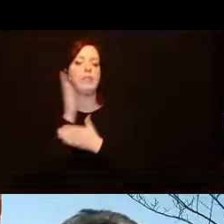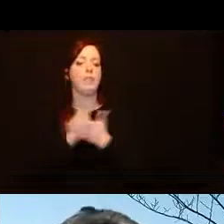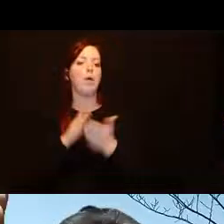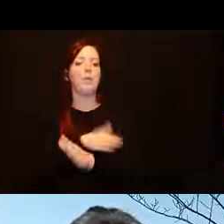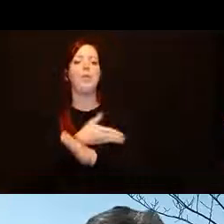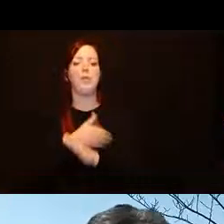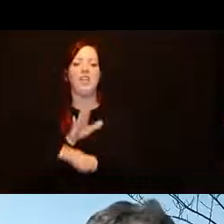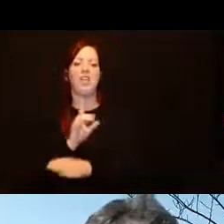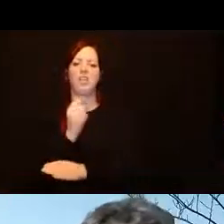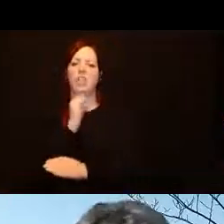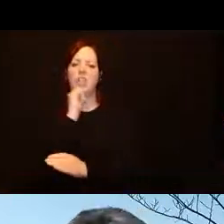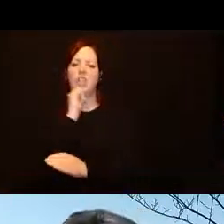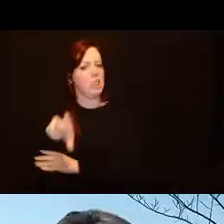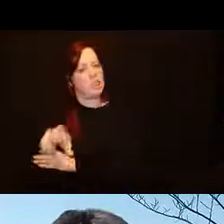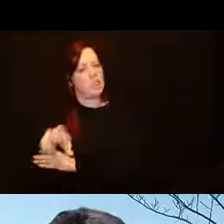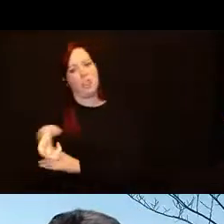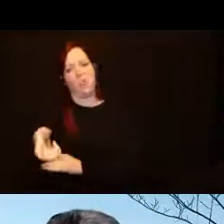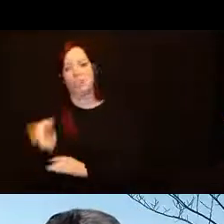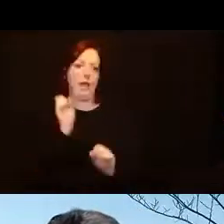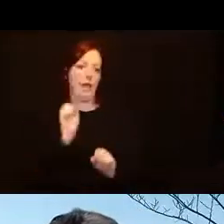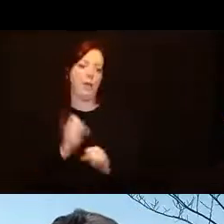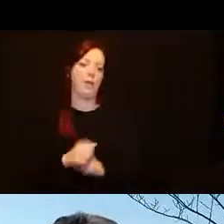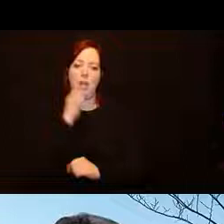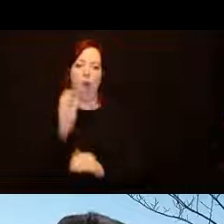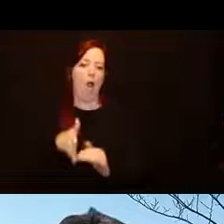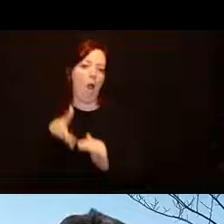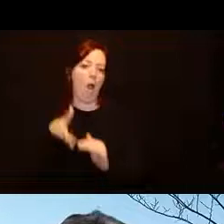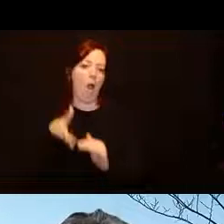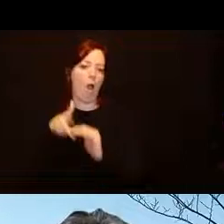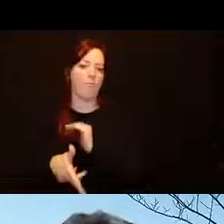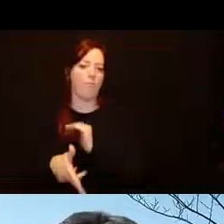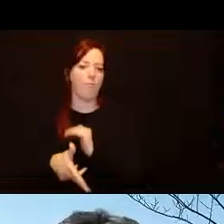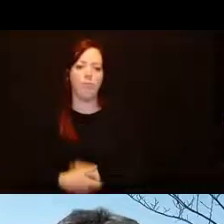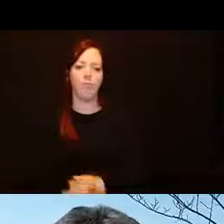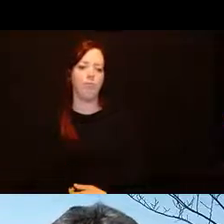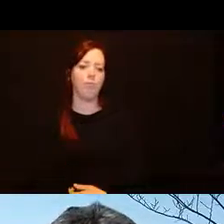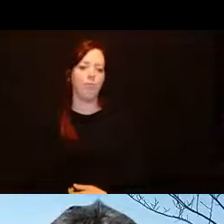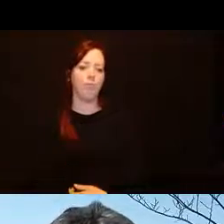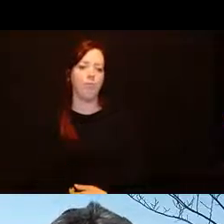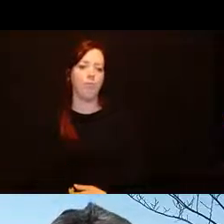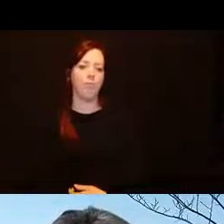like drop a cutoff point, but